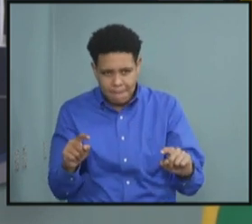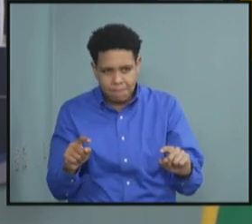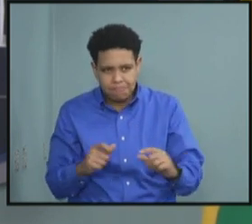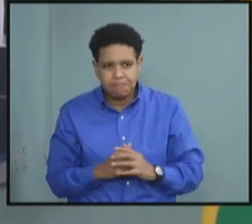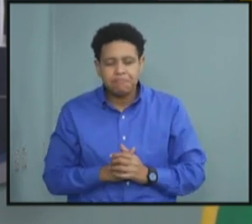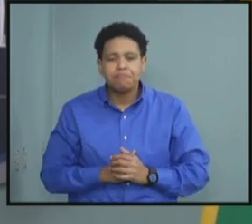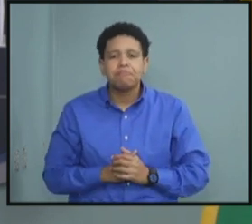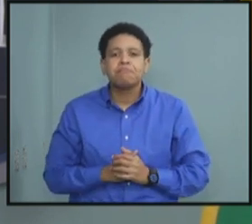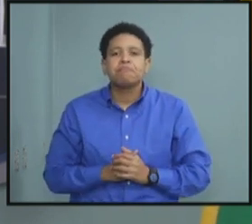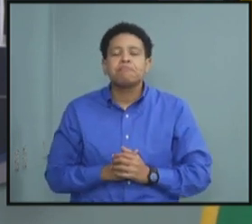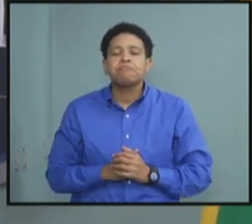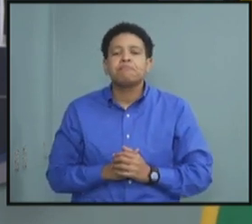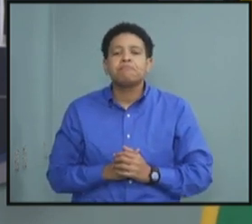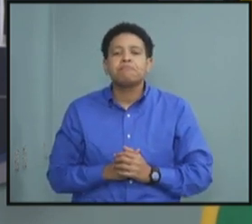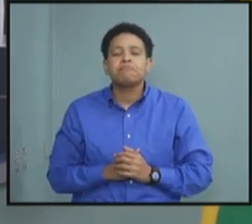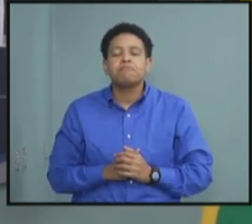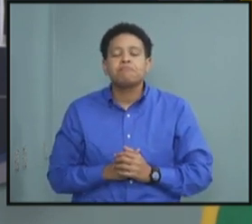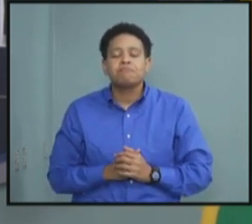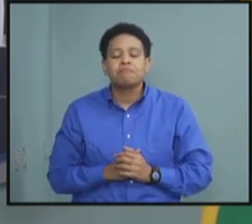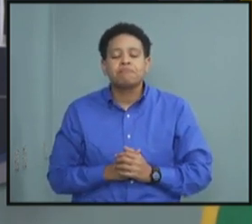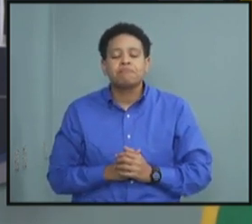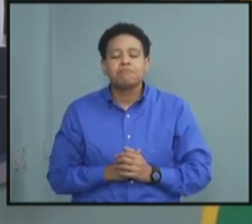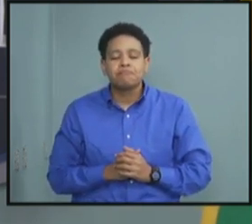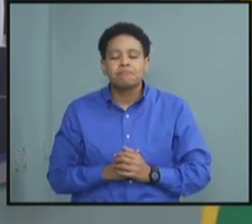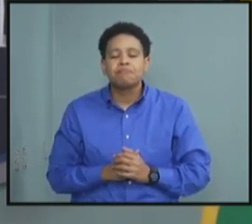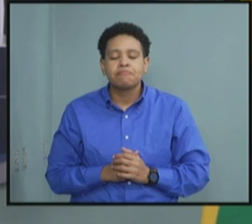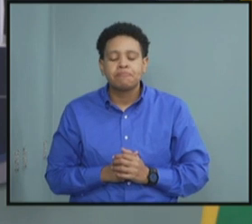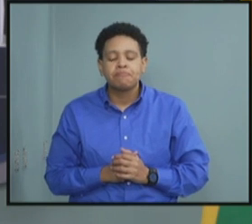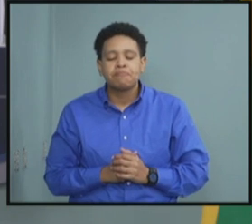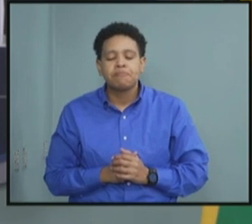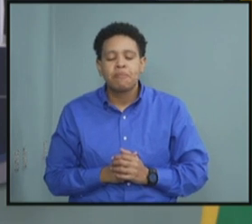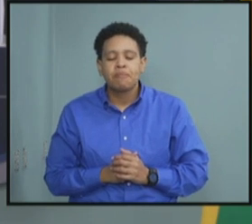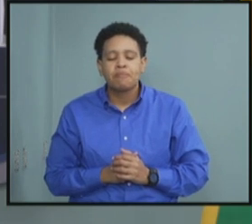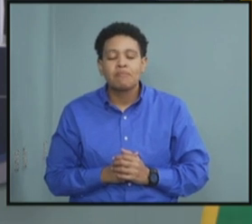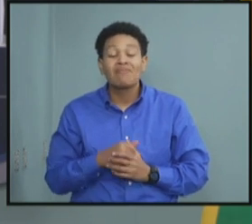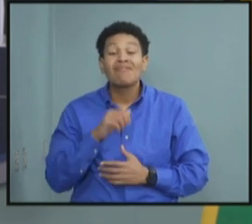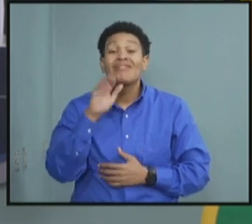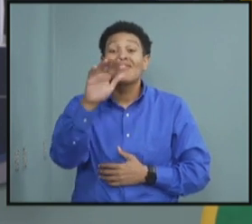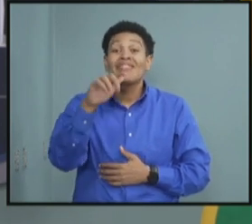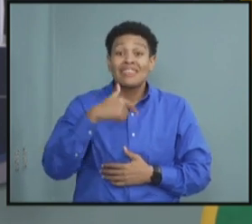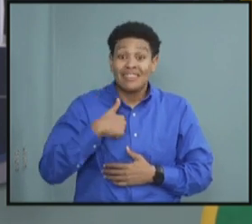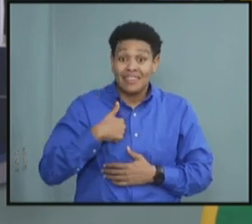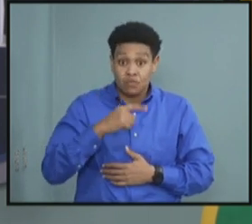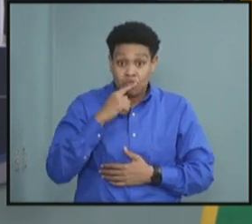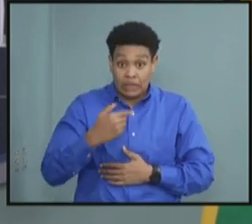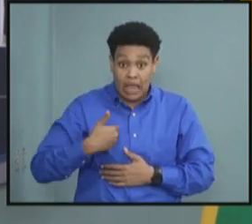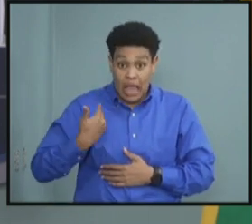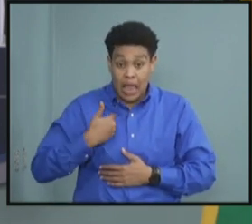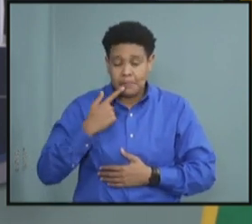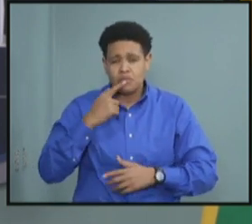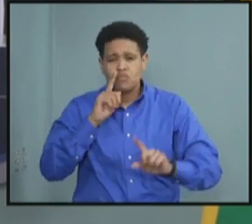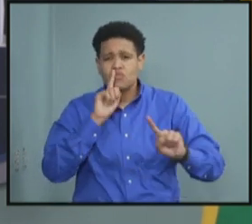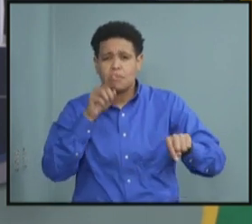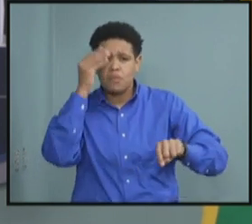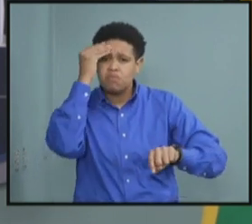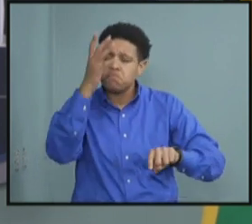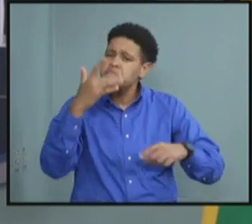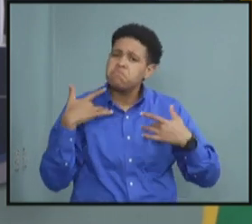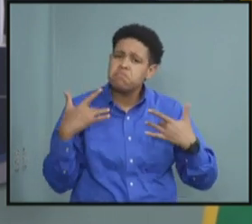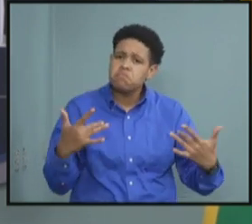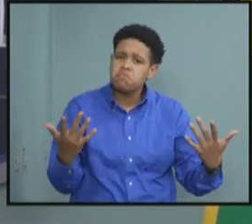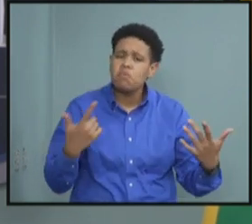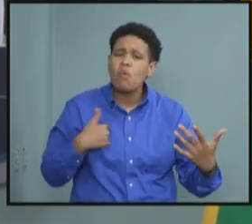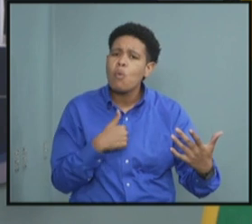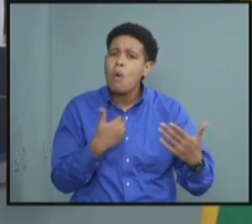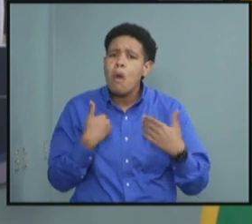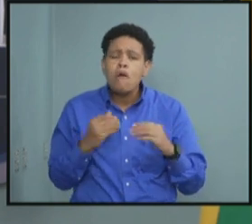on March 10, 2020. I am very pleased to report that we have